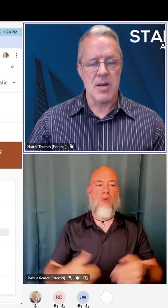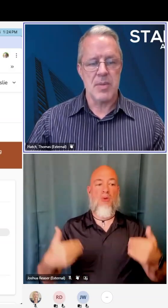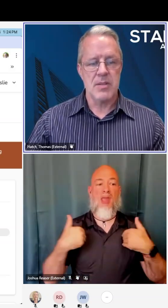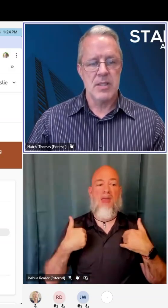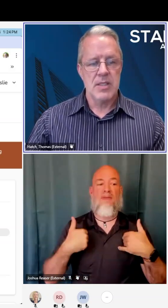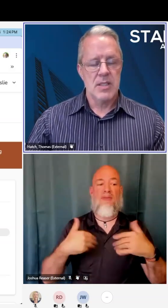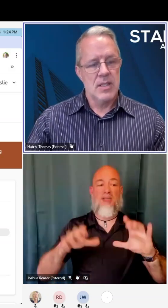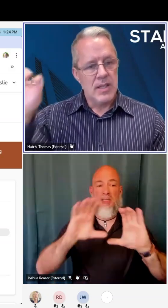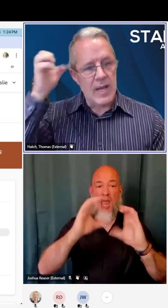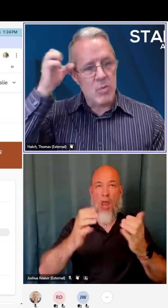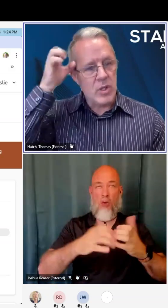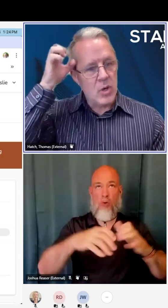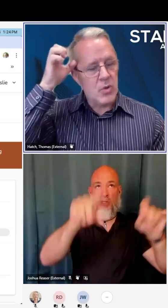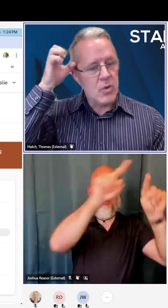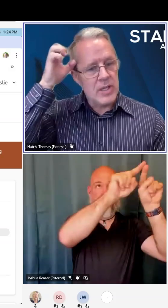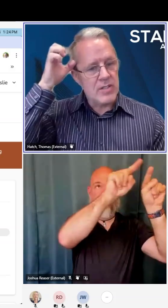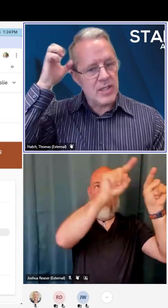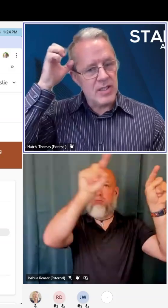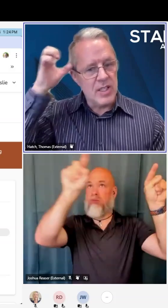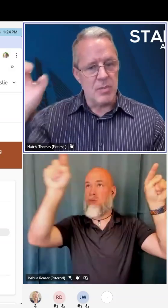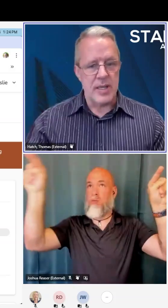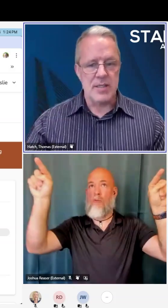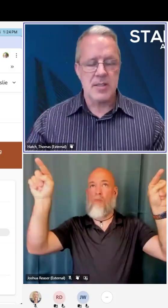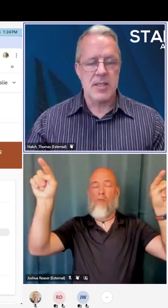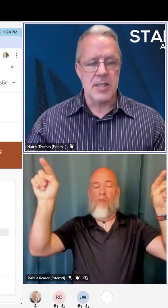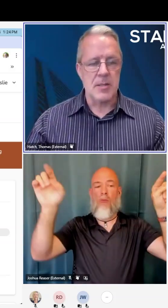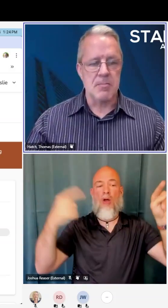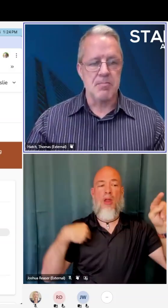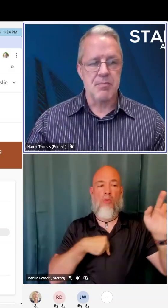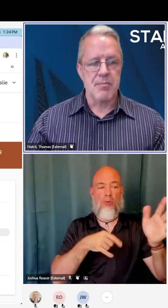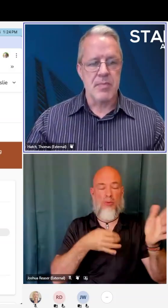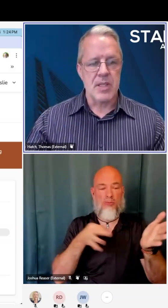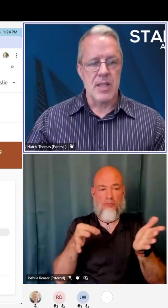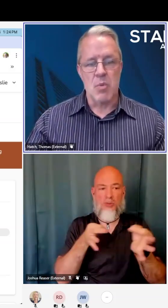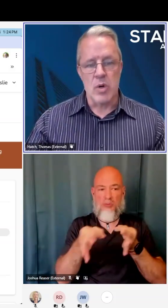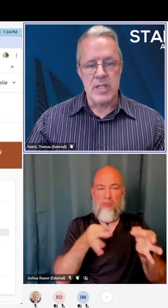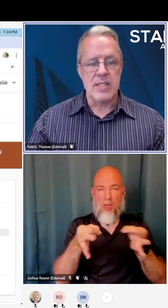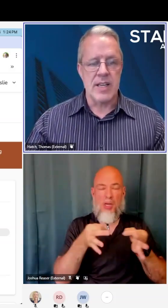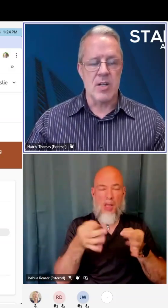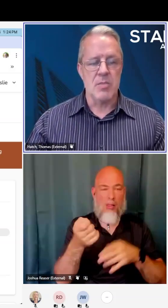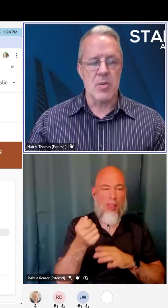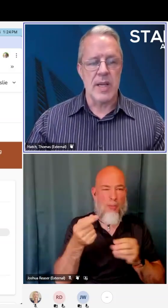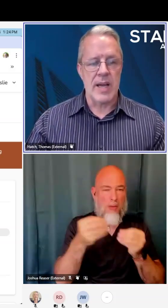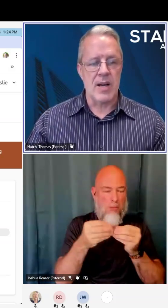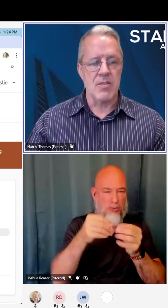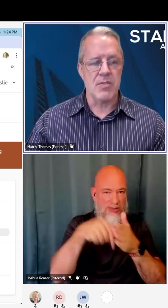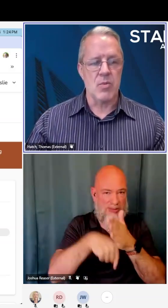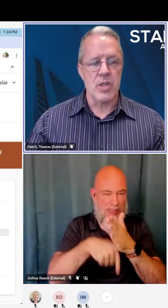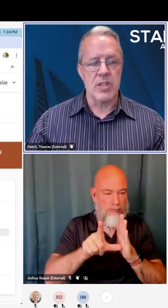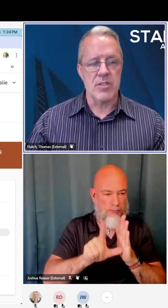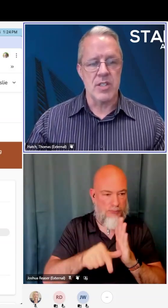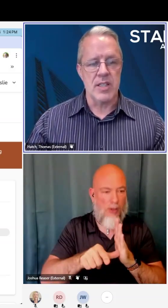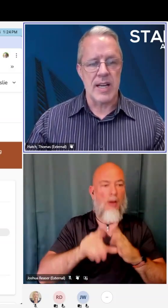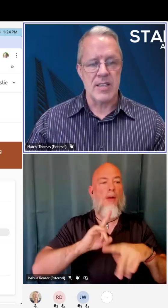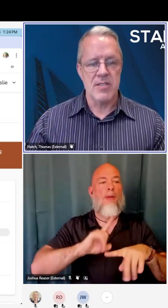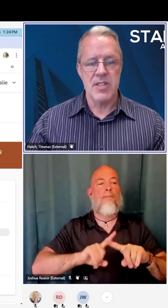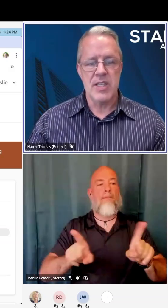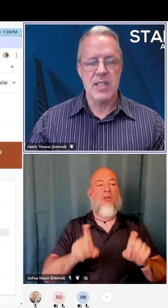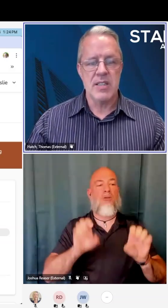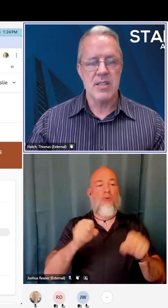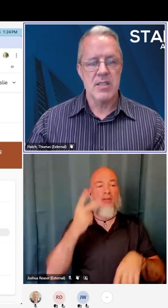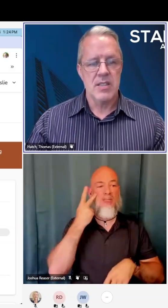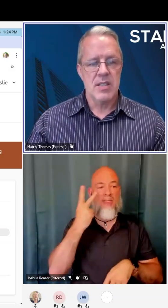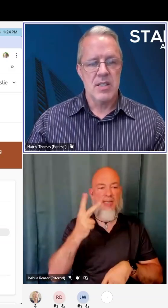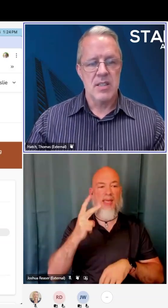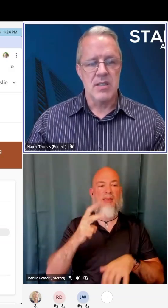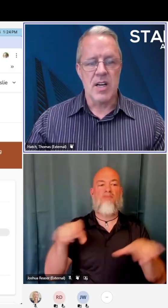the top, and we'll go through these in a little bit in more detail, but we have where you can see